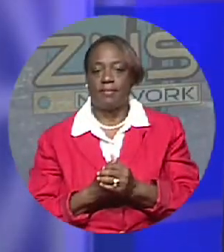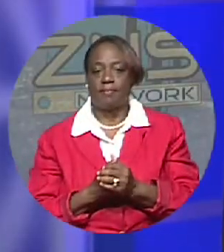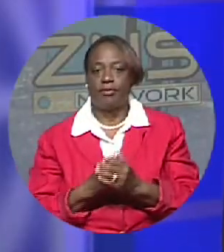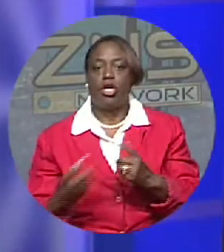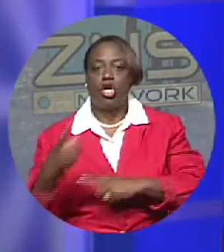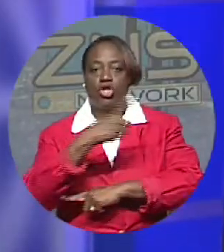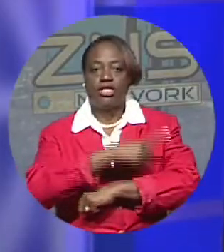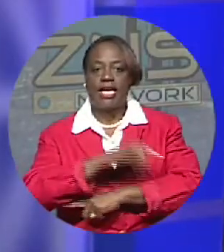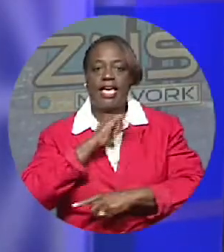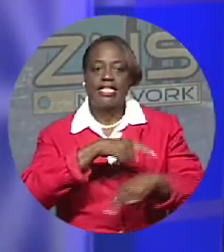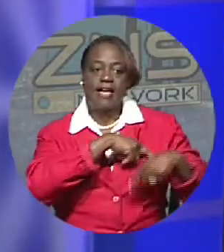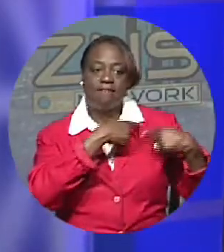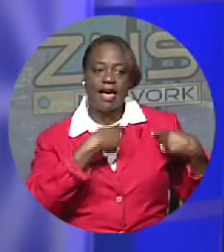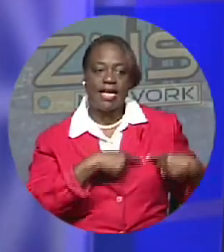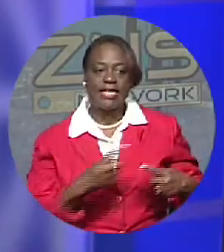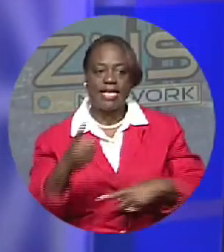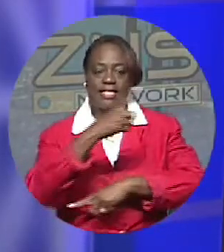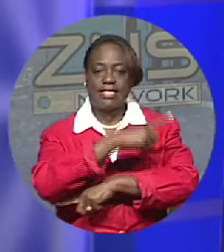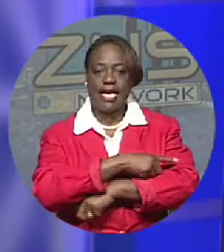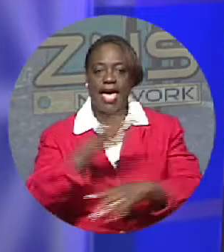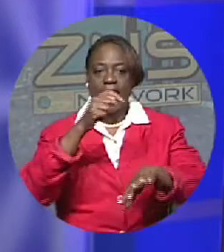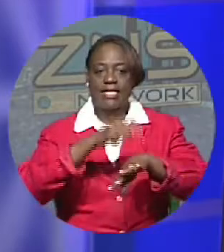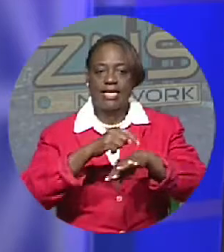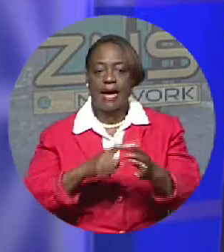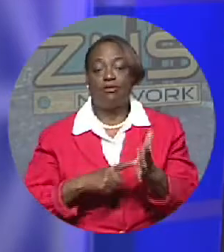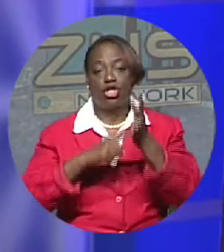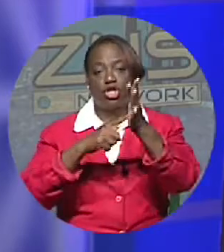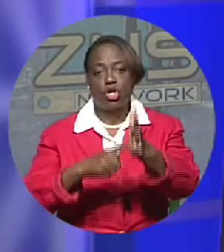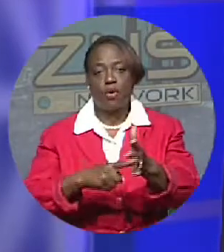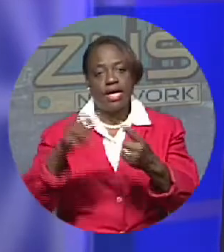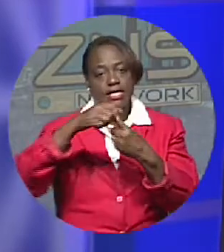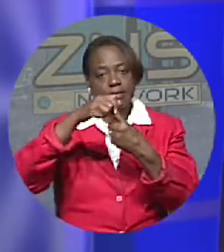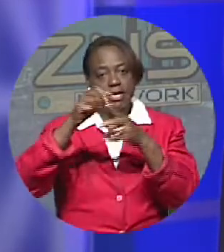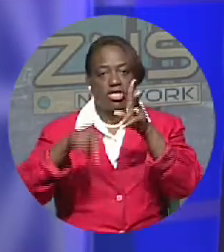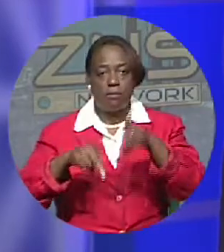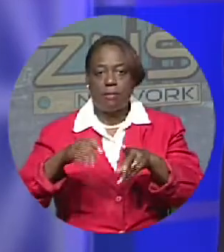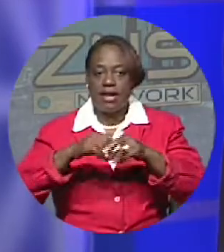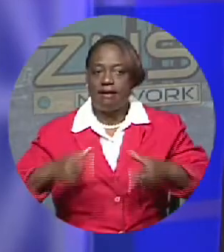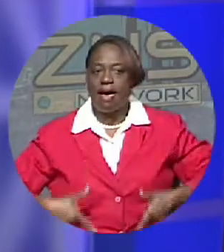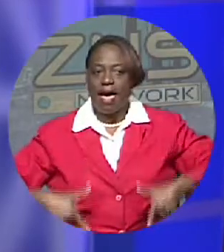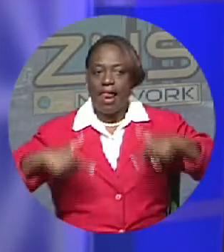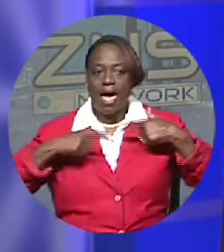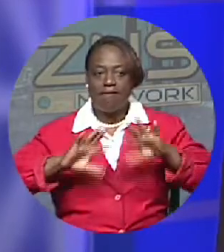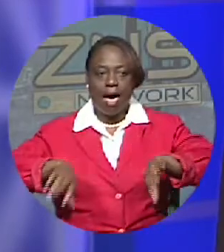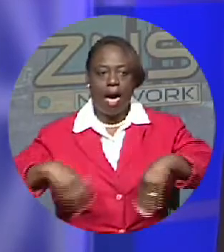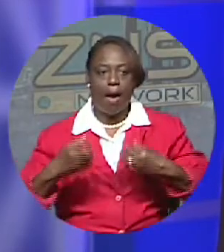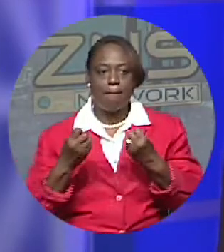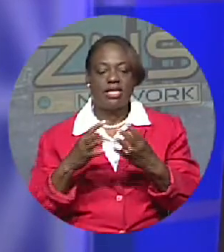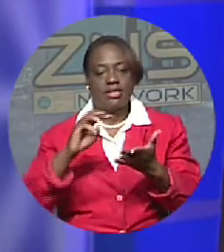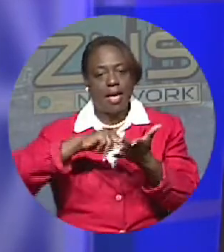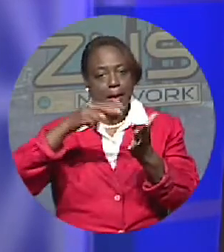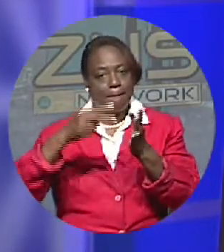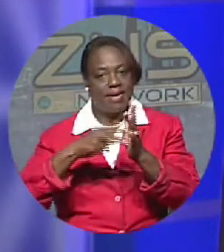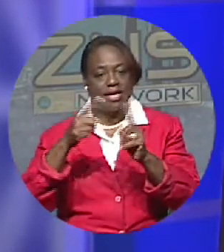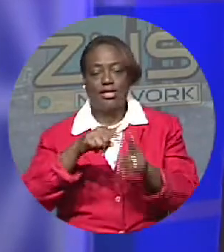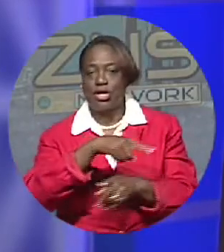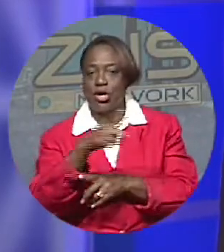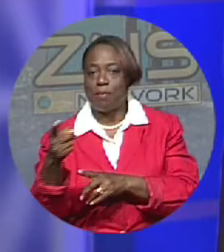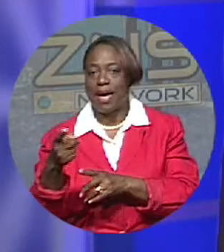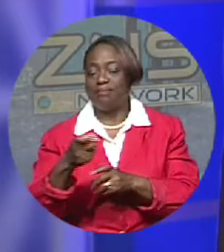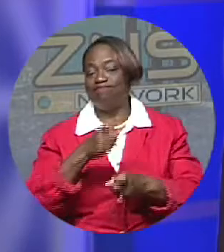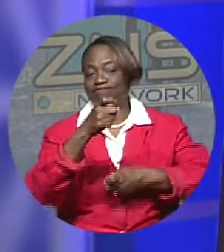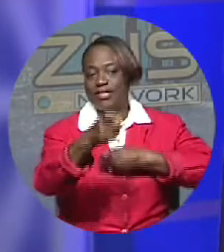today is Valentine's Day, a day to show those special people in your life how much they truly mean to you by exchanging cards,